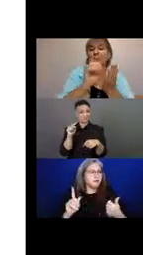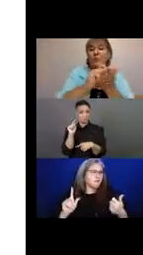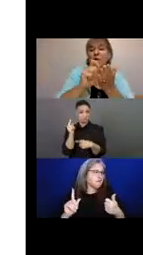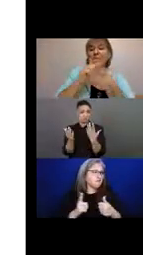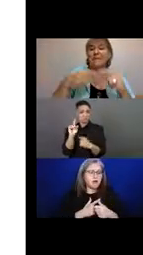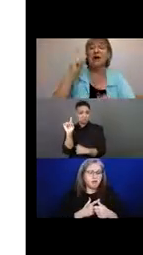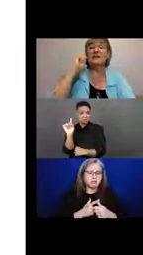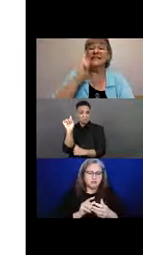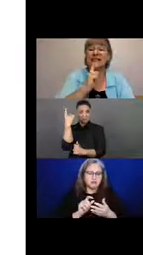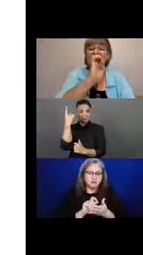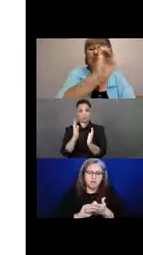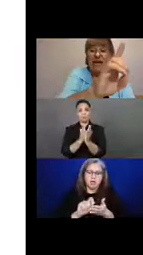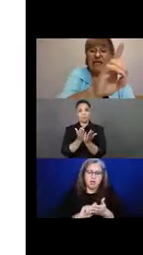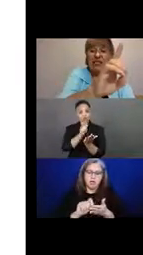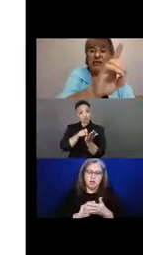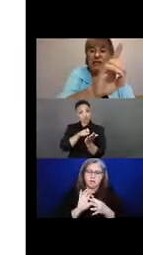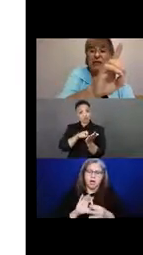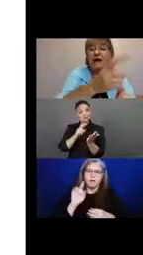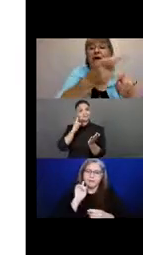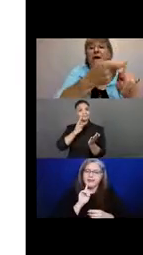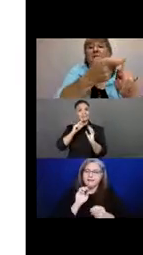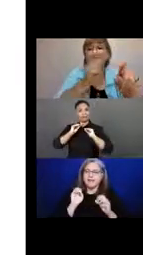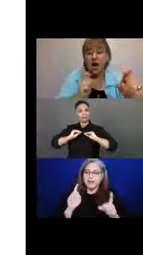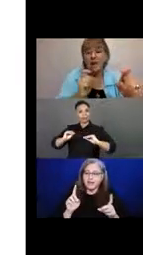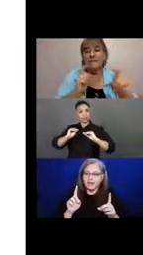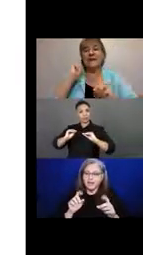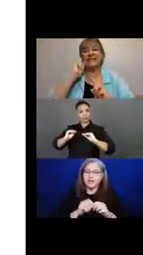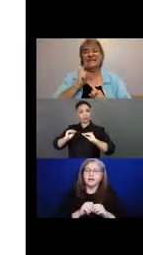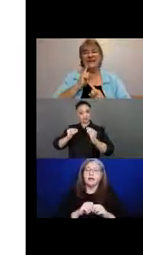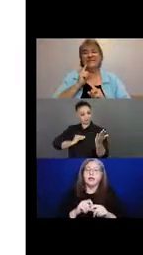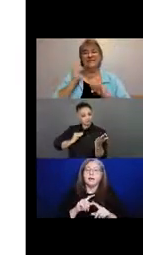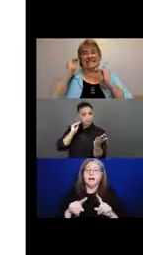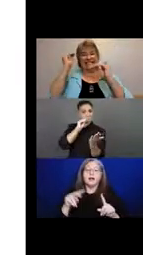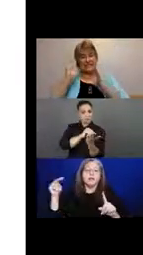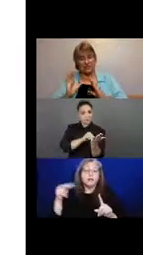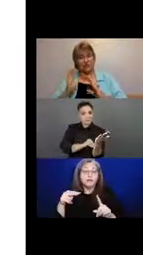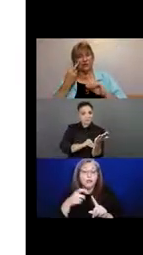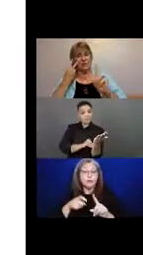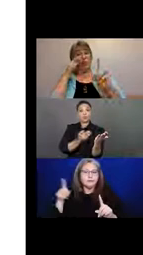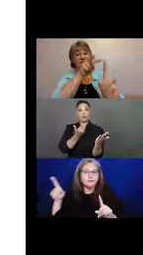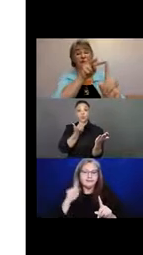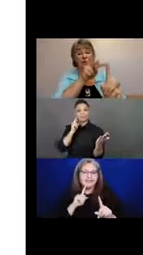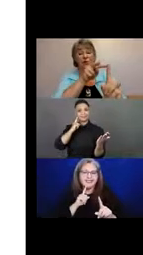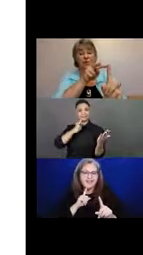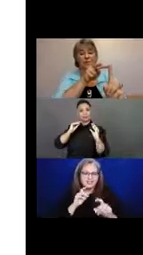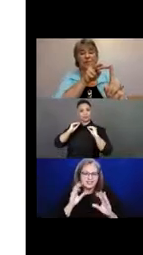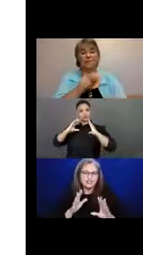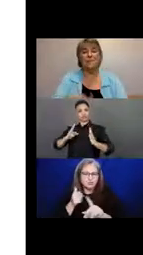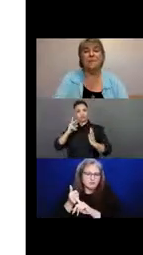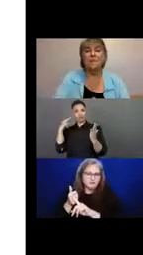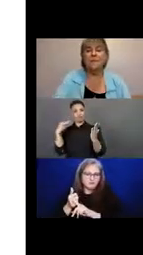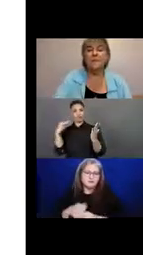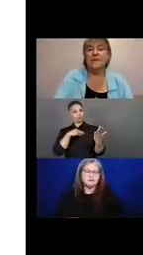books written about deaf education from a deaf teacher's point of view.